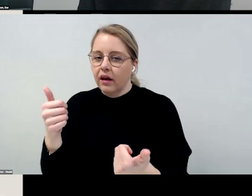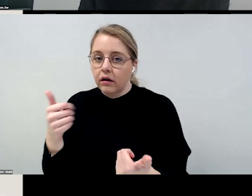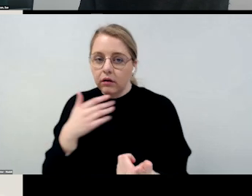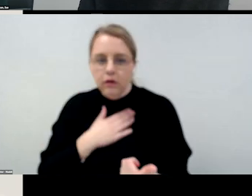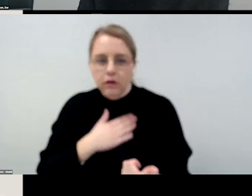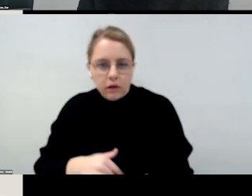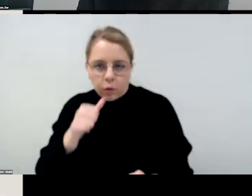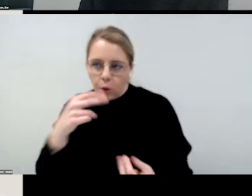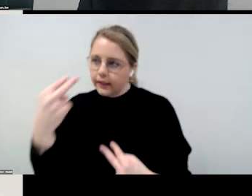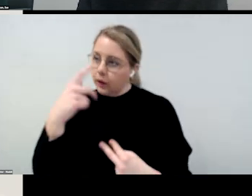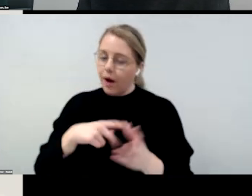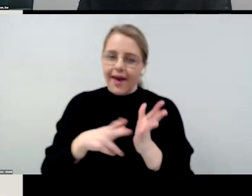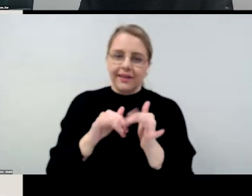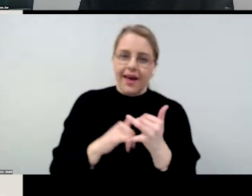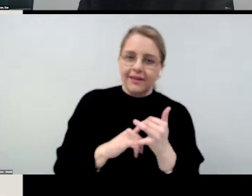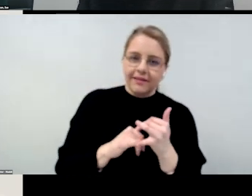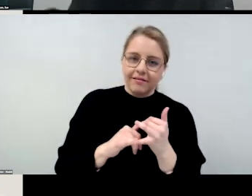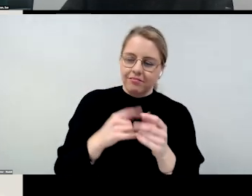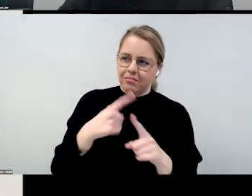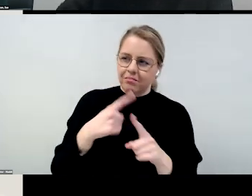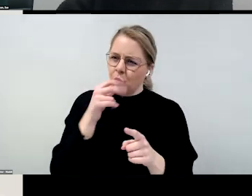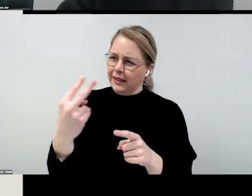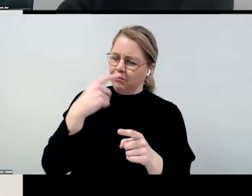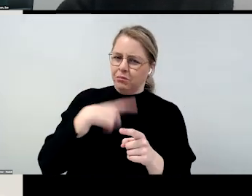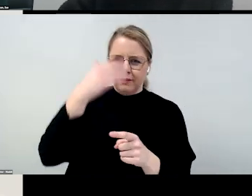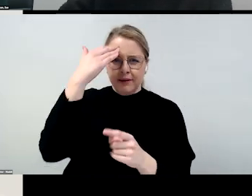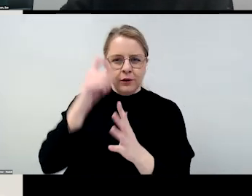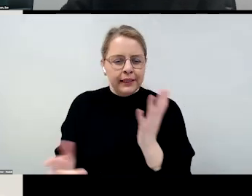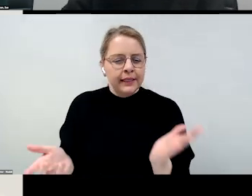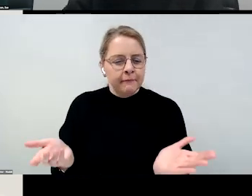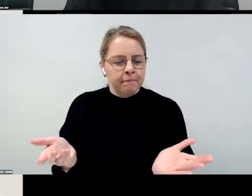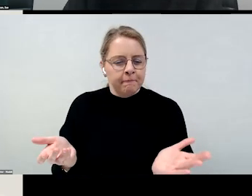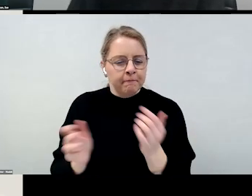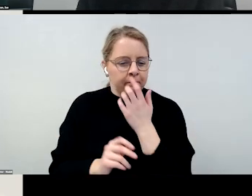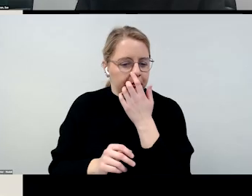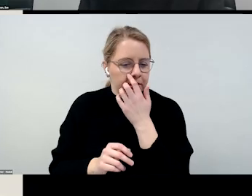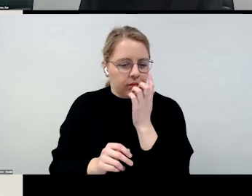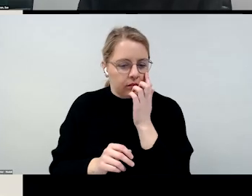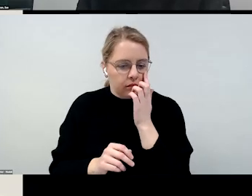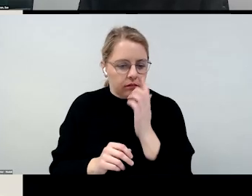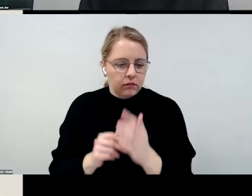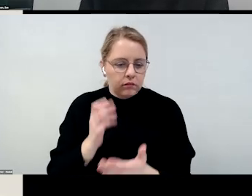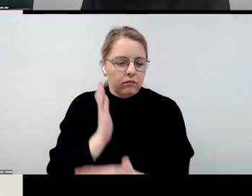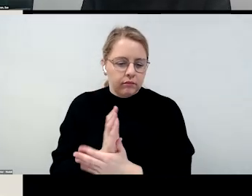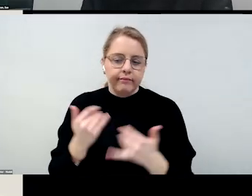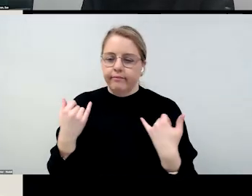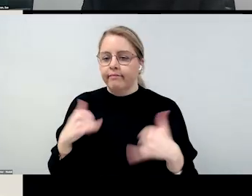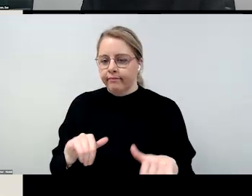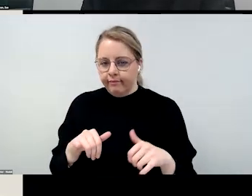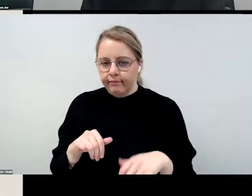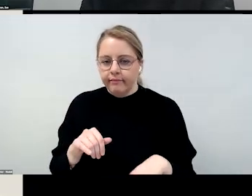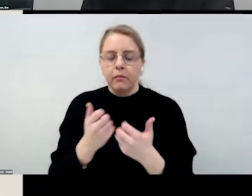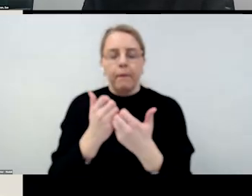funding or with a diagnosis of intellectual disability. Now, this is a concerning misunderstanding we see among